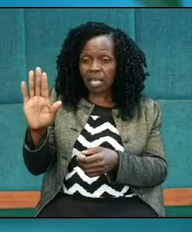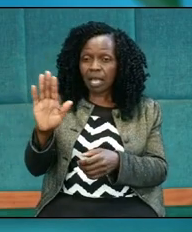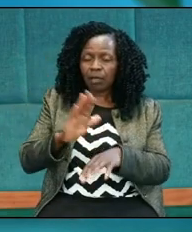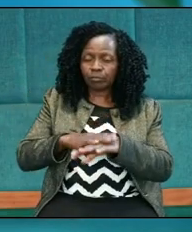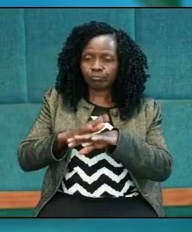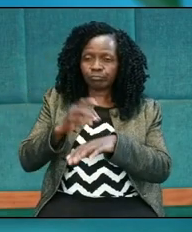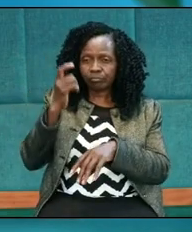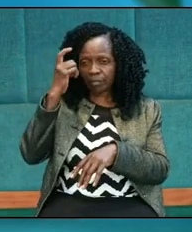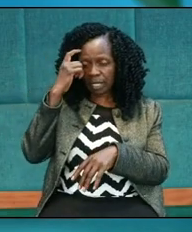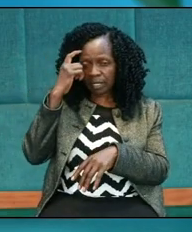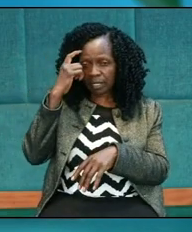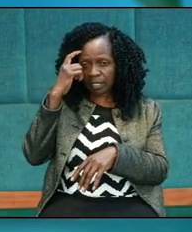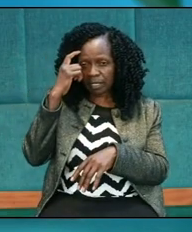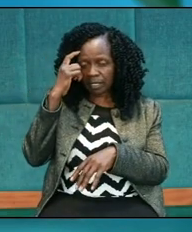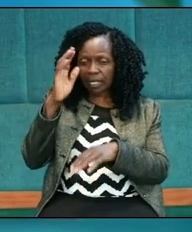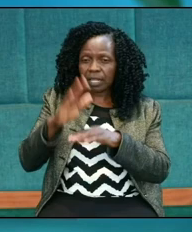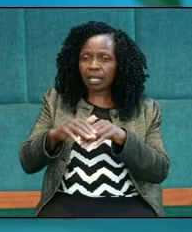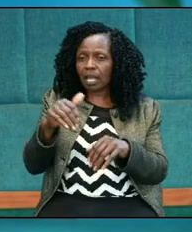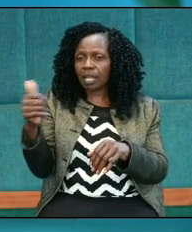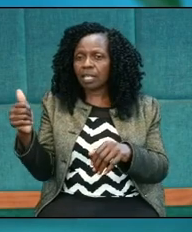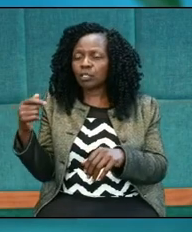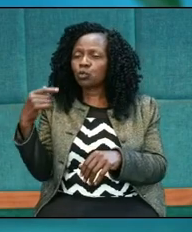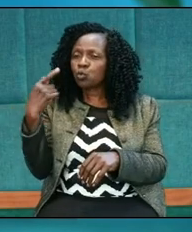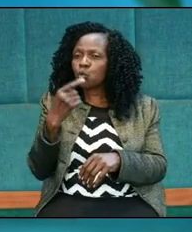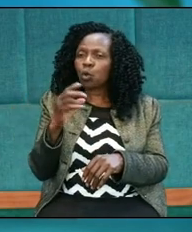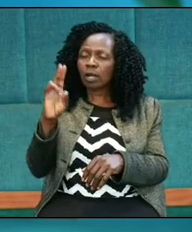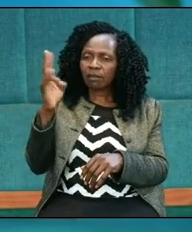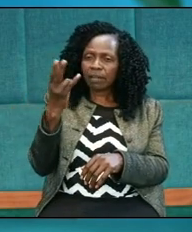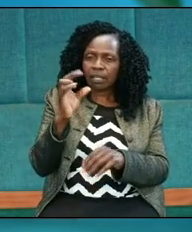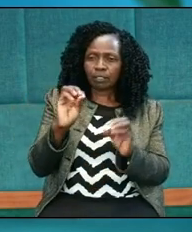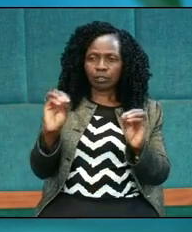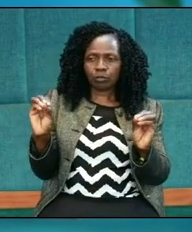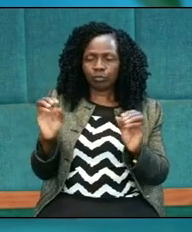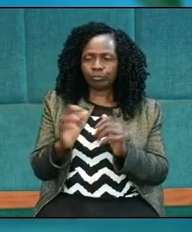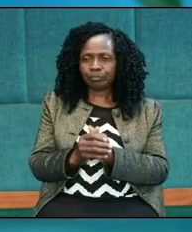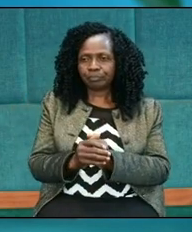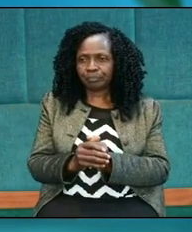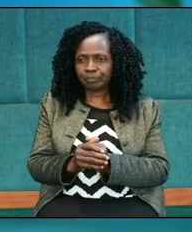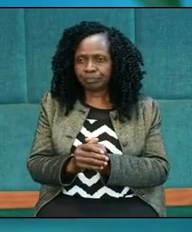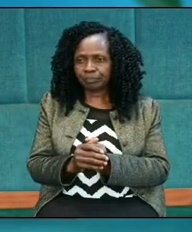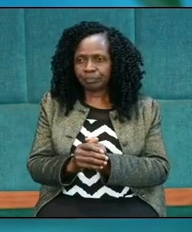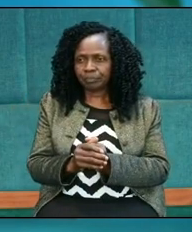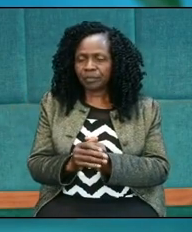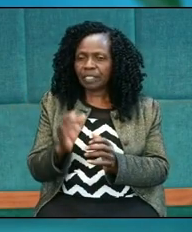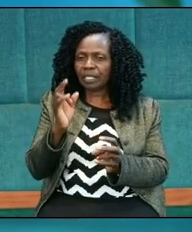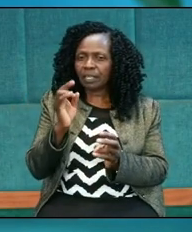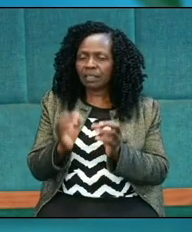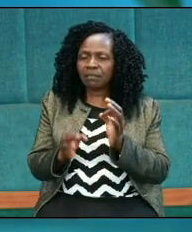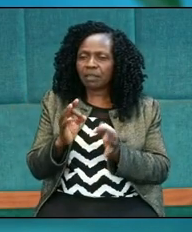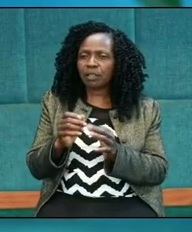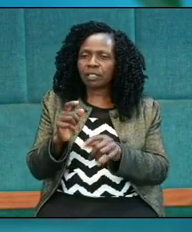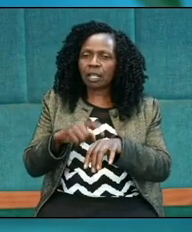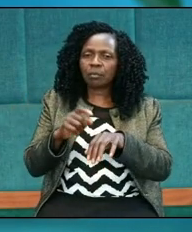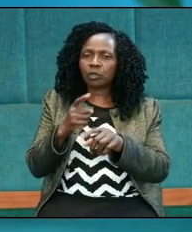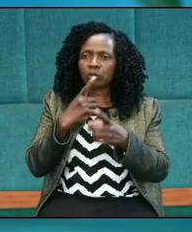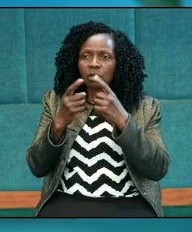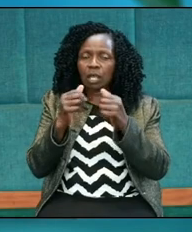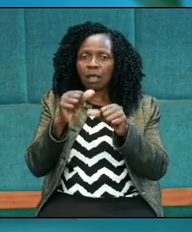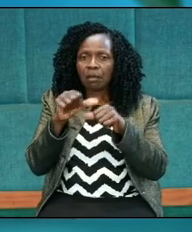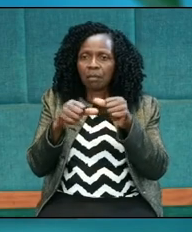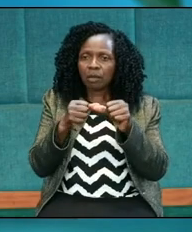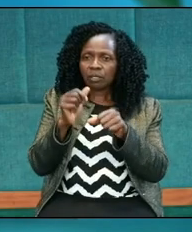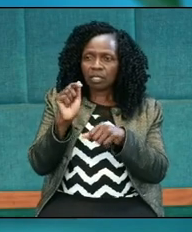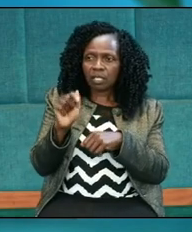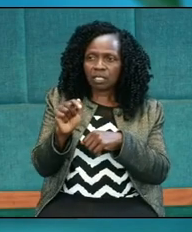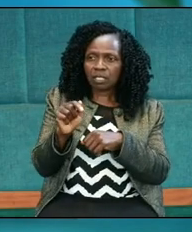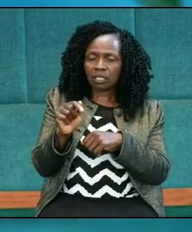not. You know, nowadays we don't talk about health reforms. And even when we are talking about it, we have to be very careful what